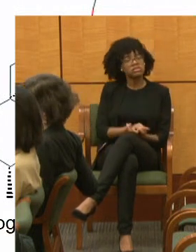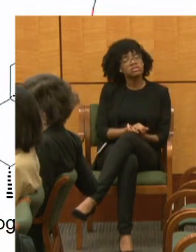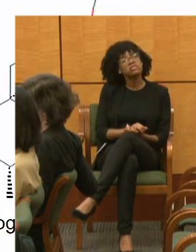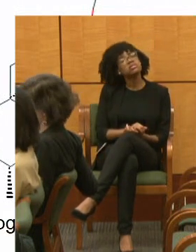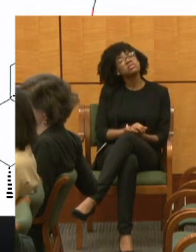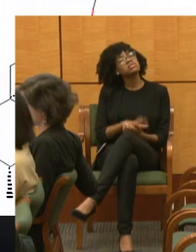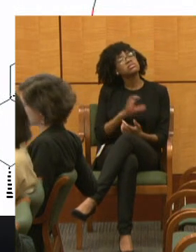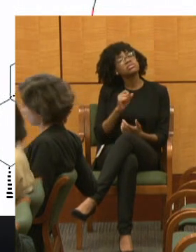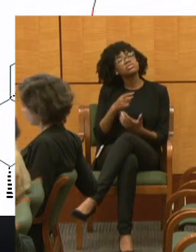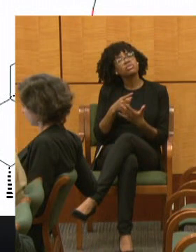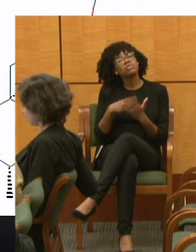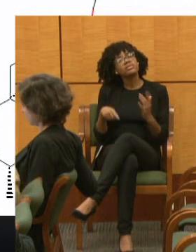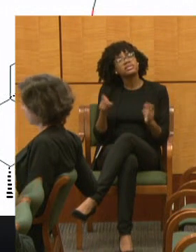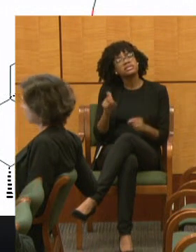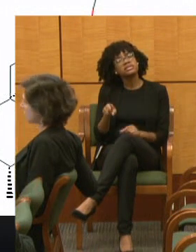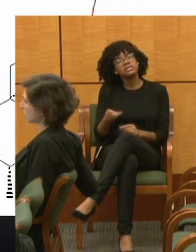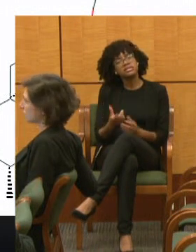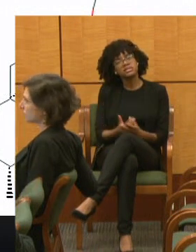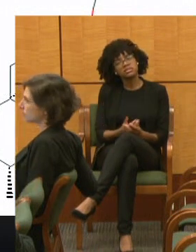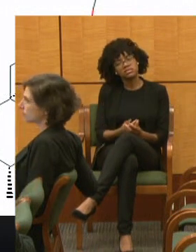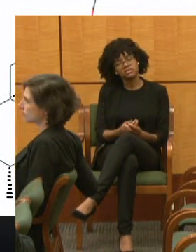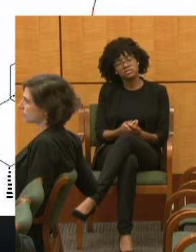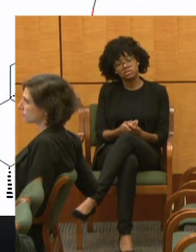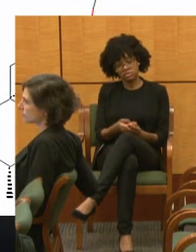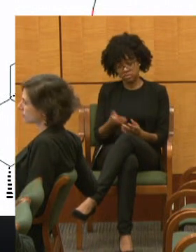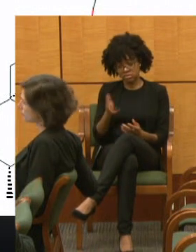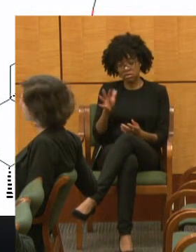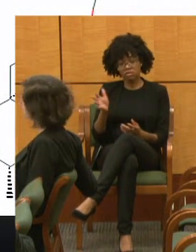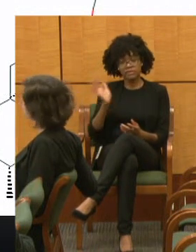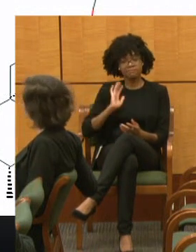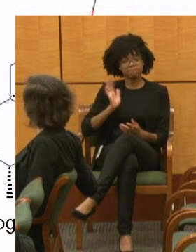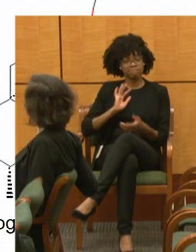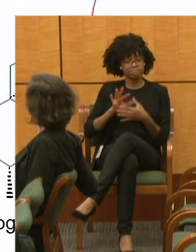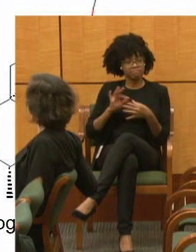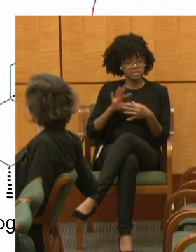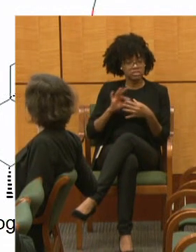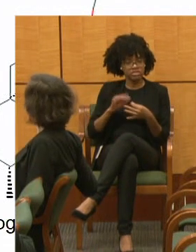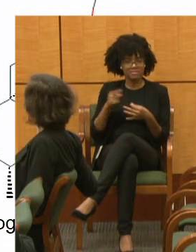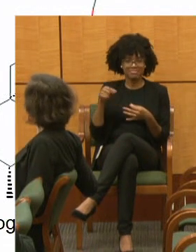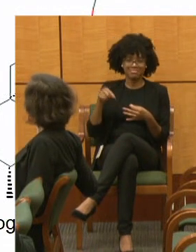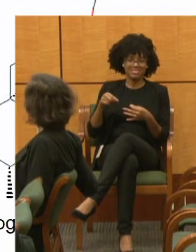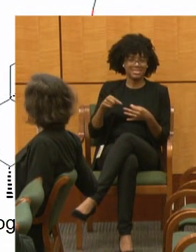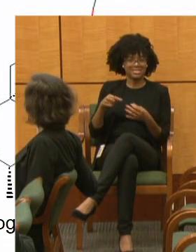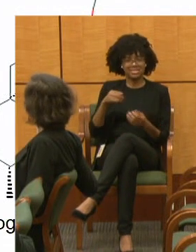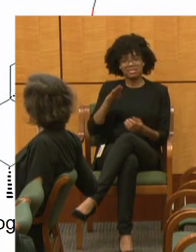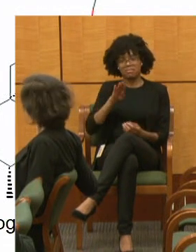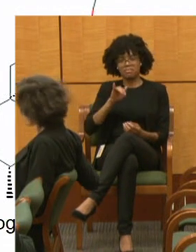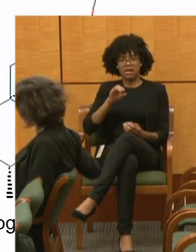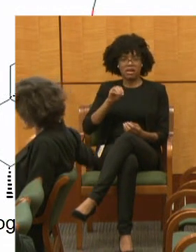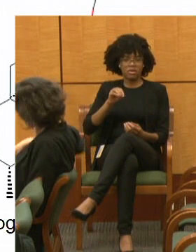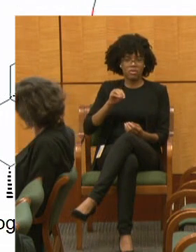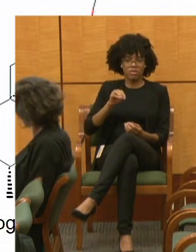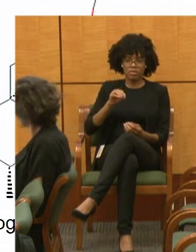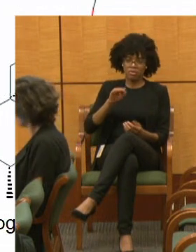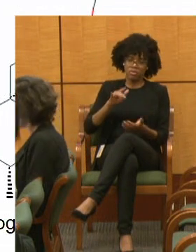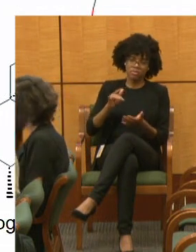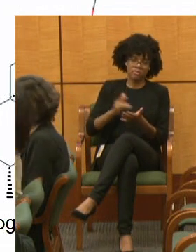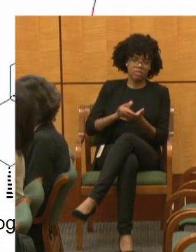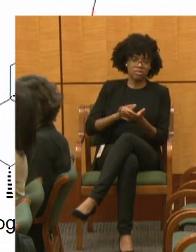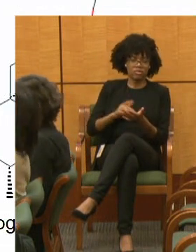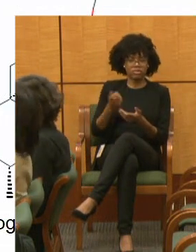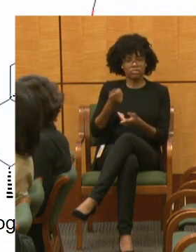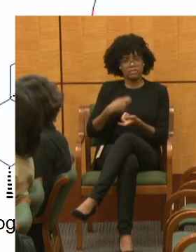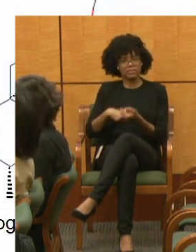is the need? And as mentioned previously, this has been something that's around for decades. It's not a new creation.